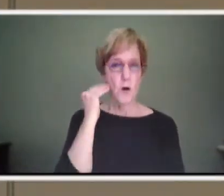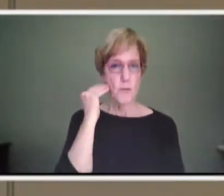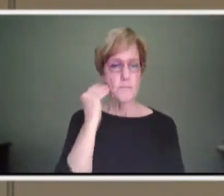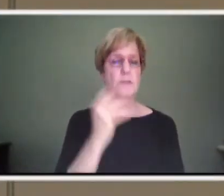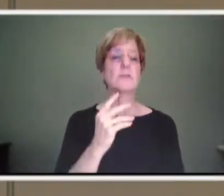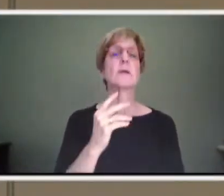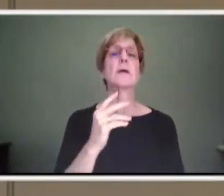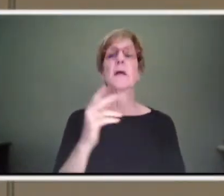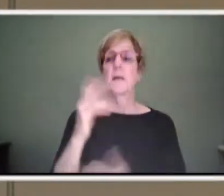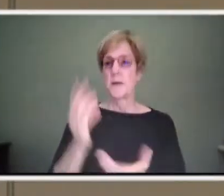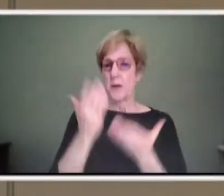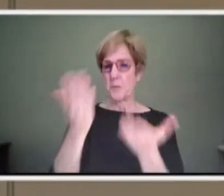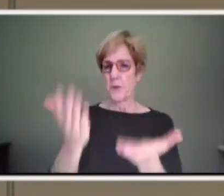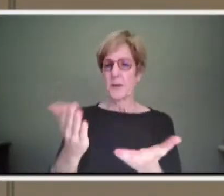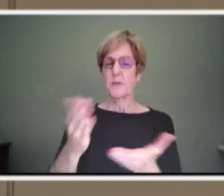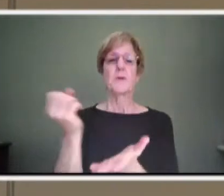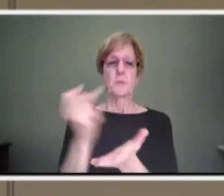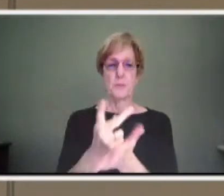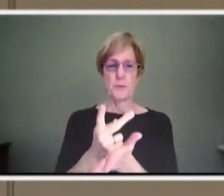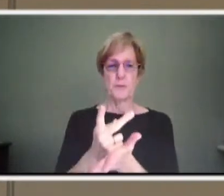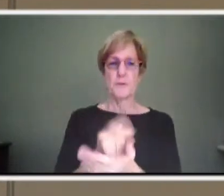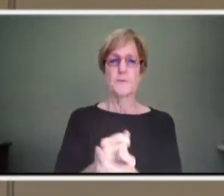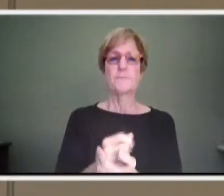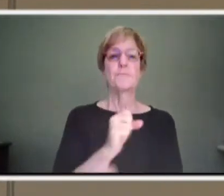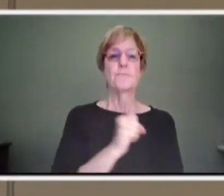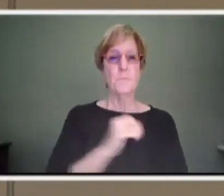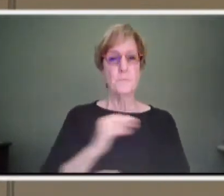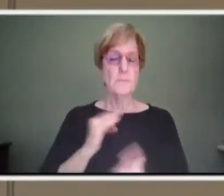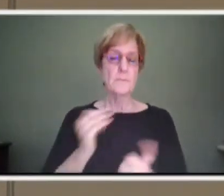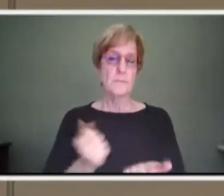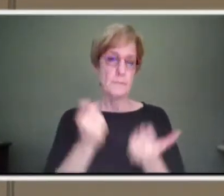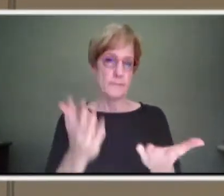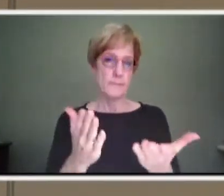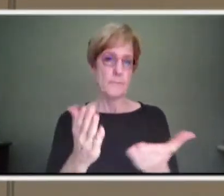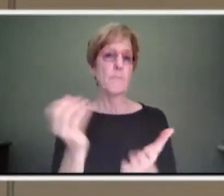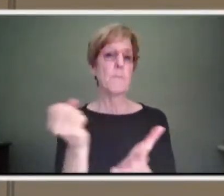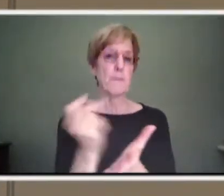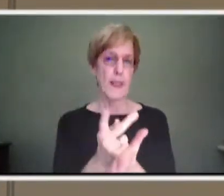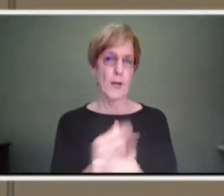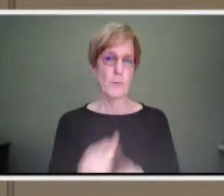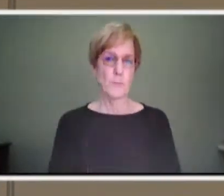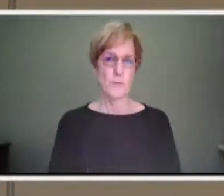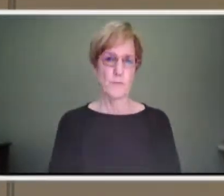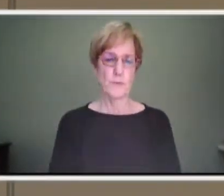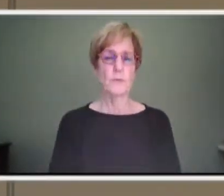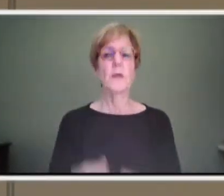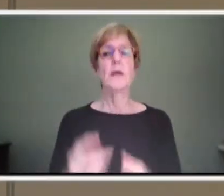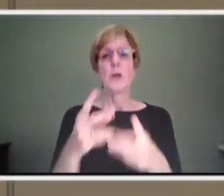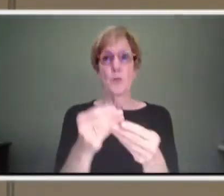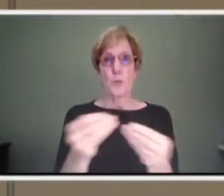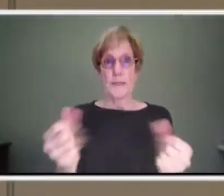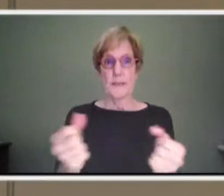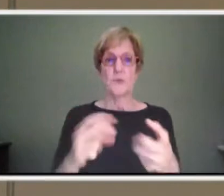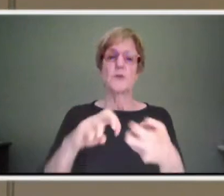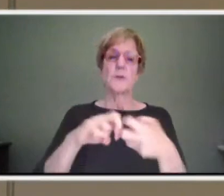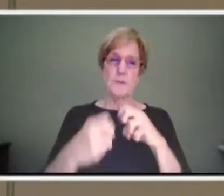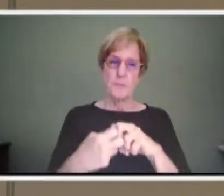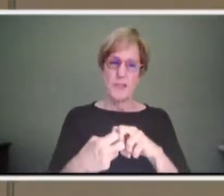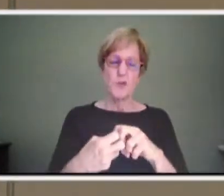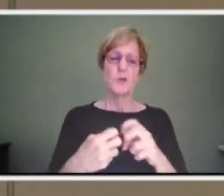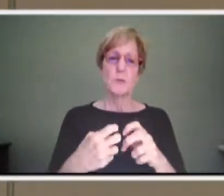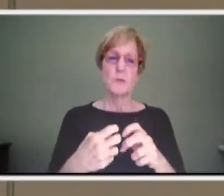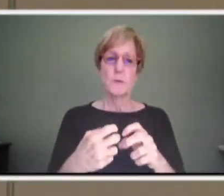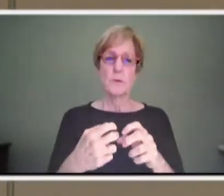to recommend approval of this petition, and staff recommends approval of this petition upon resolution of outstanding issues related